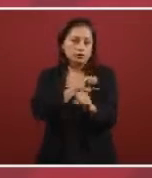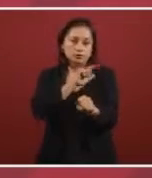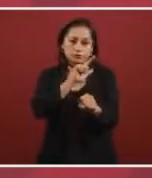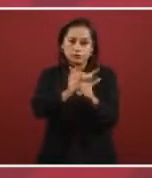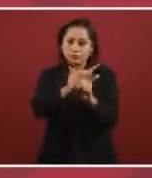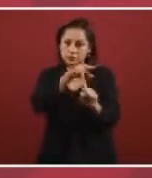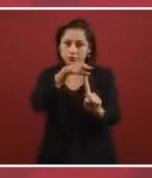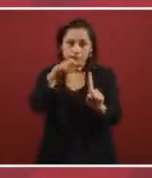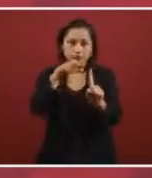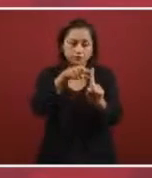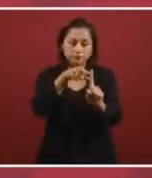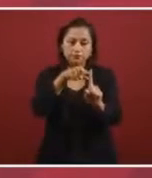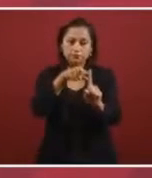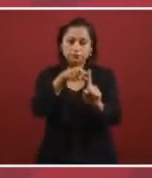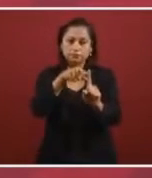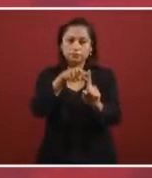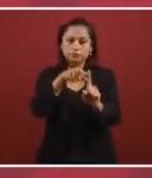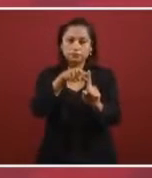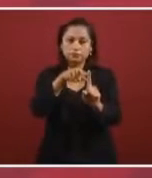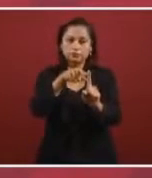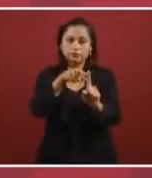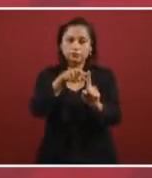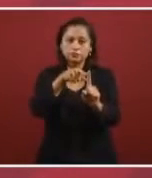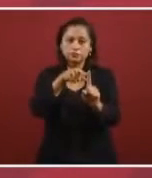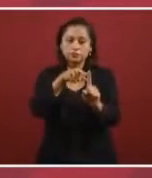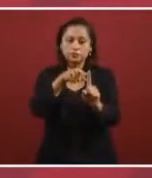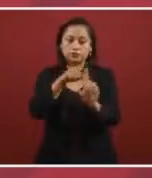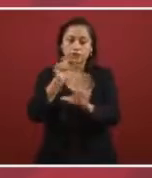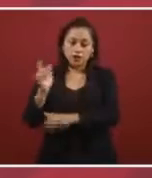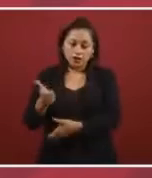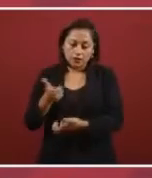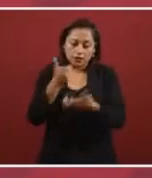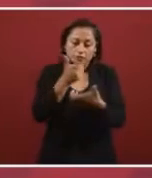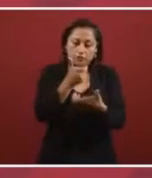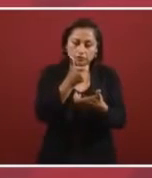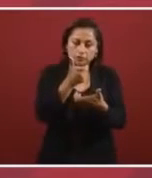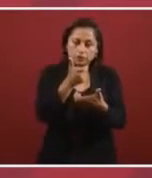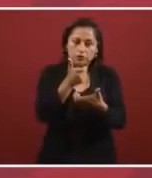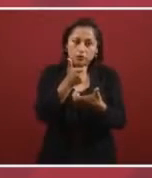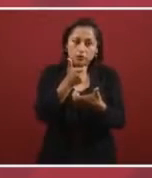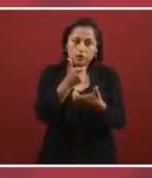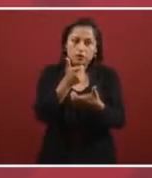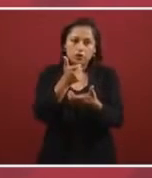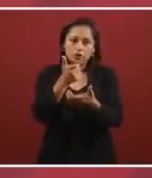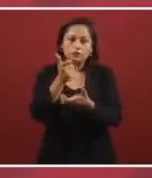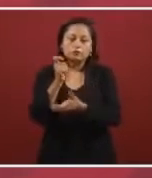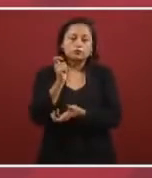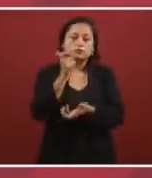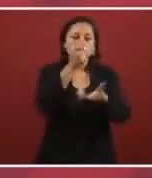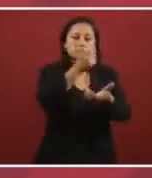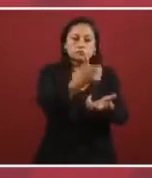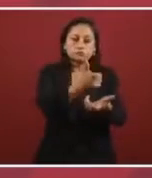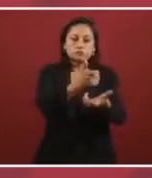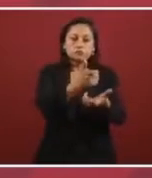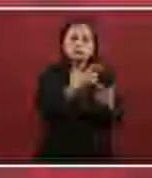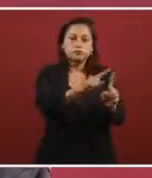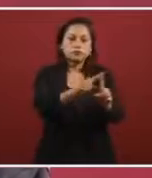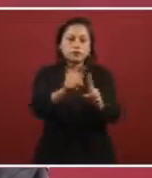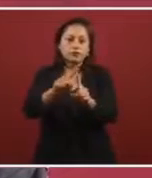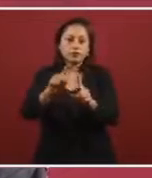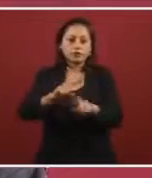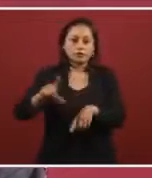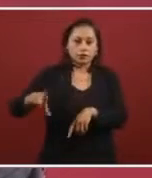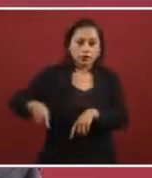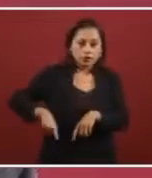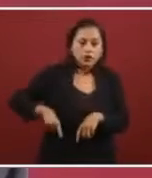special resources to organize or organizations or